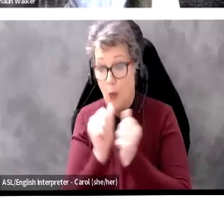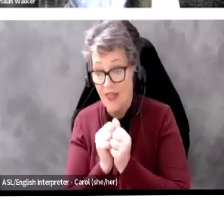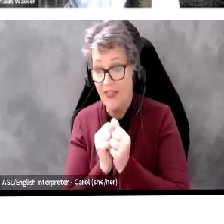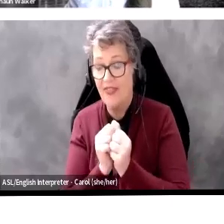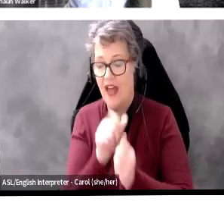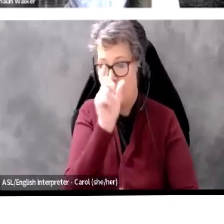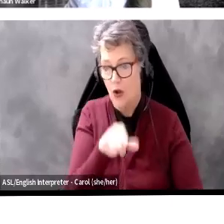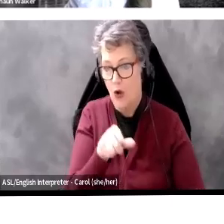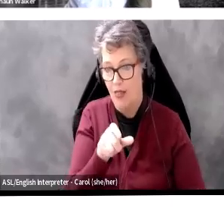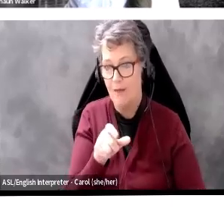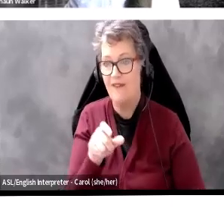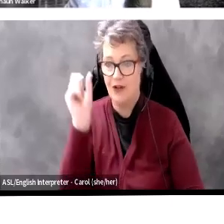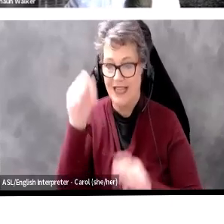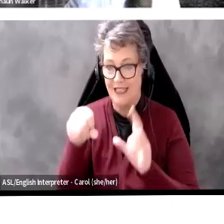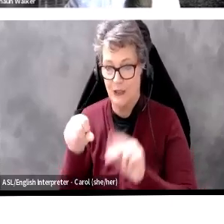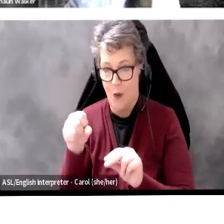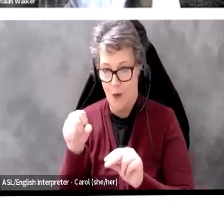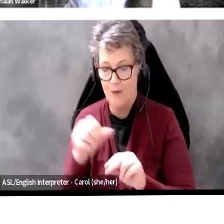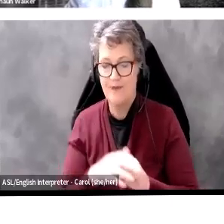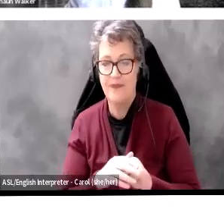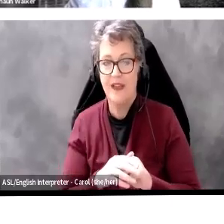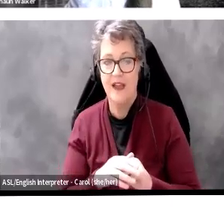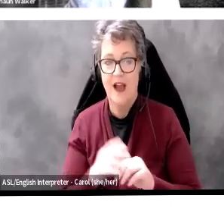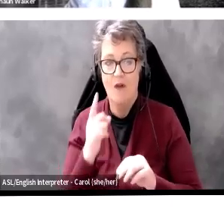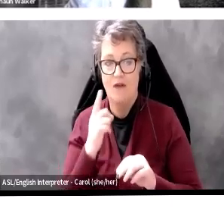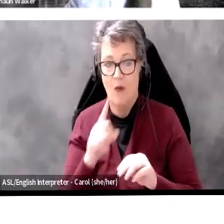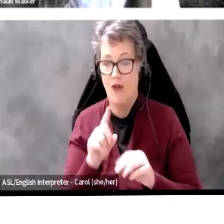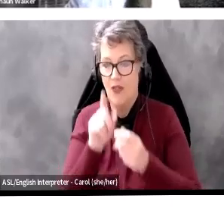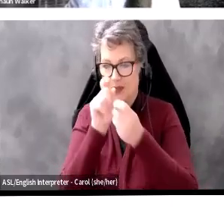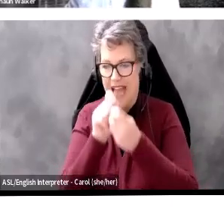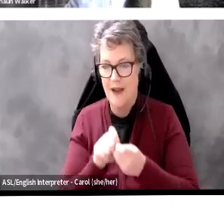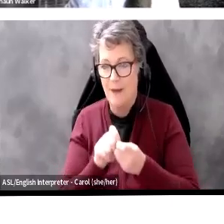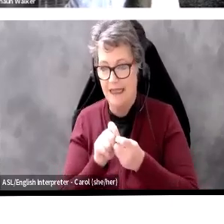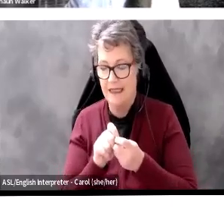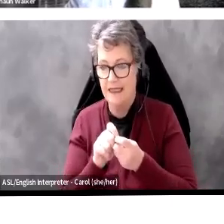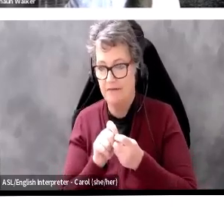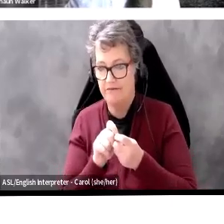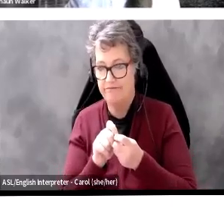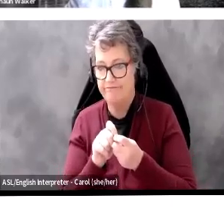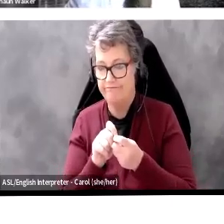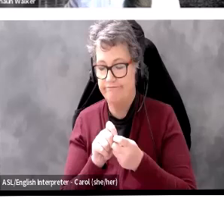with the column for yes, no for the itemized students.